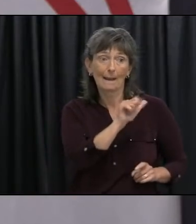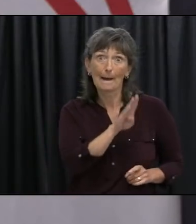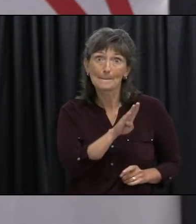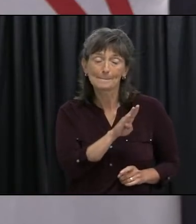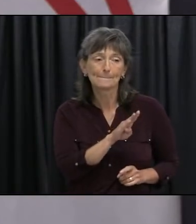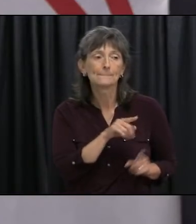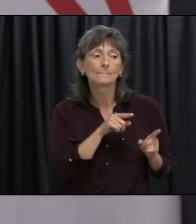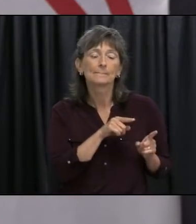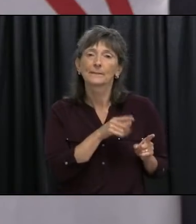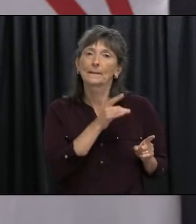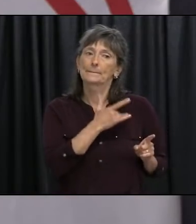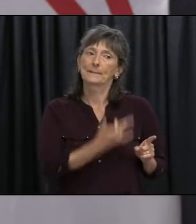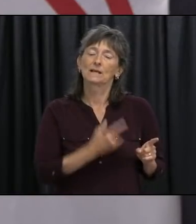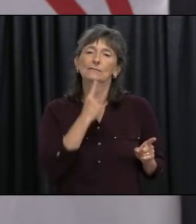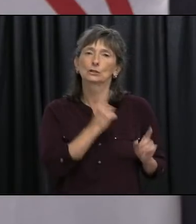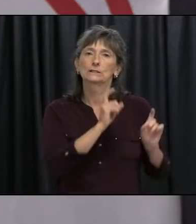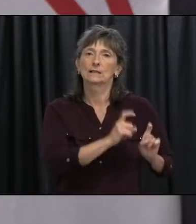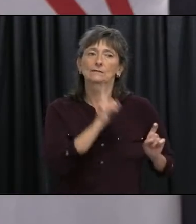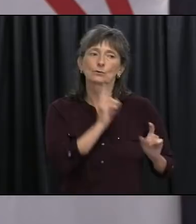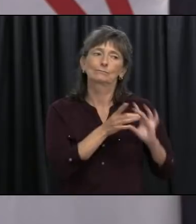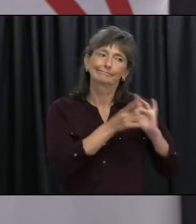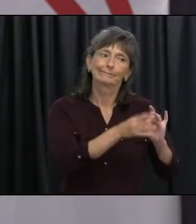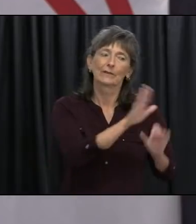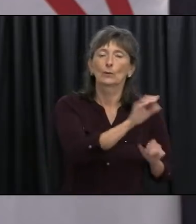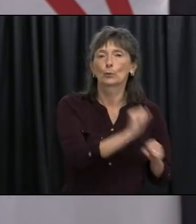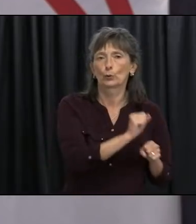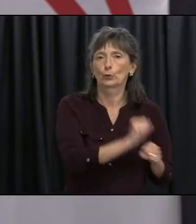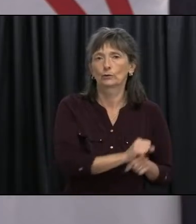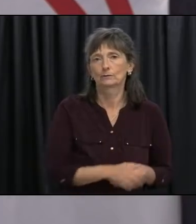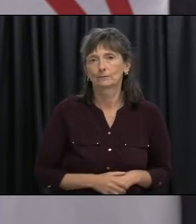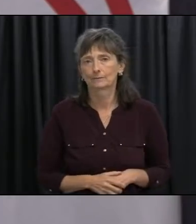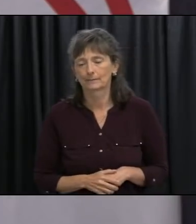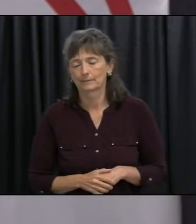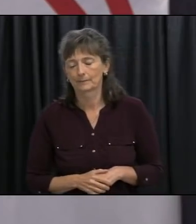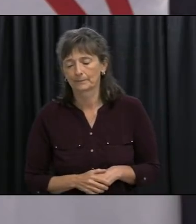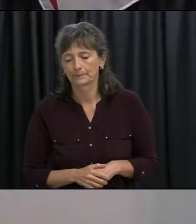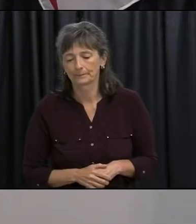there is usually a requirement or a condition of that workplace.